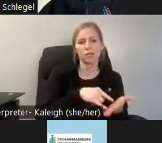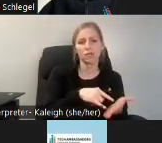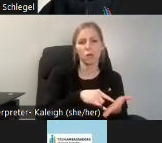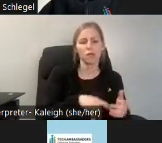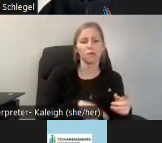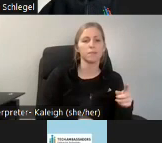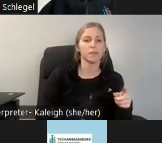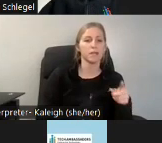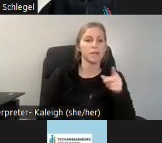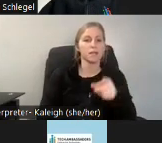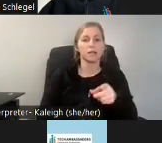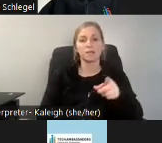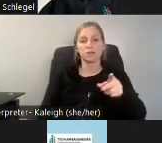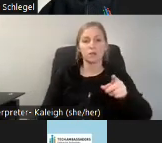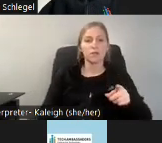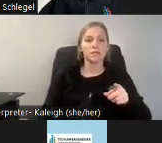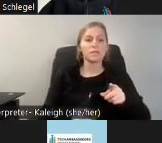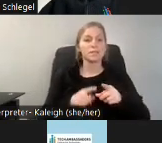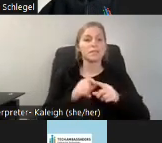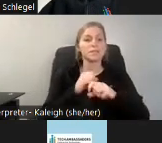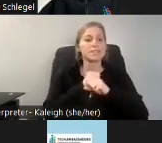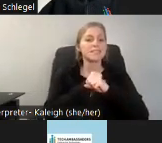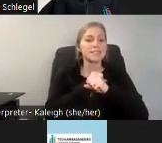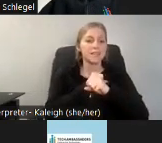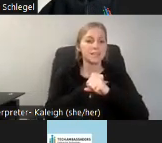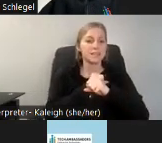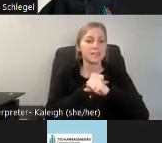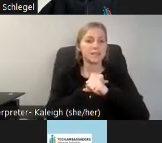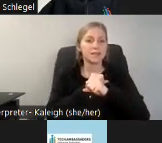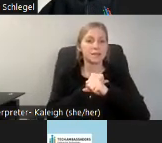that medical information is available.